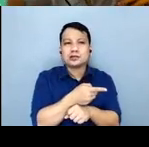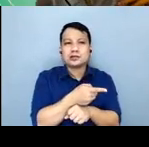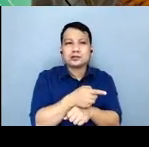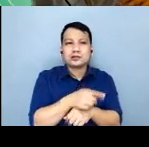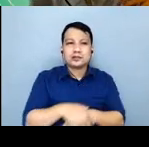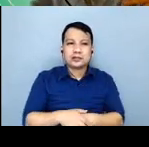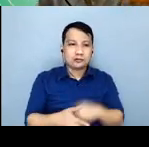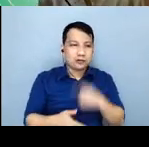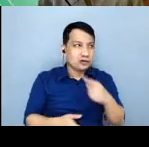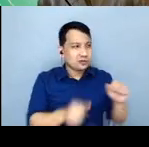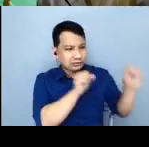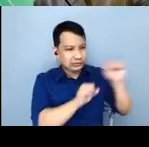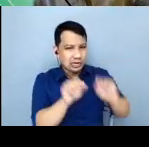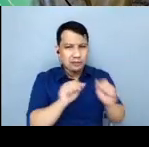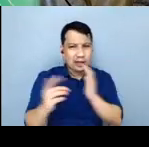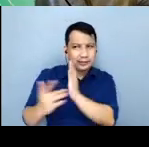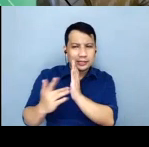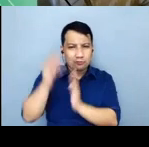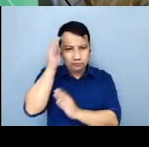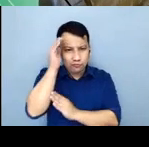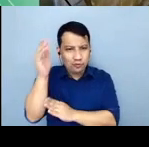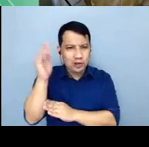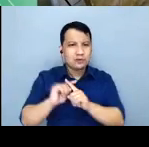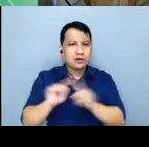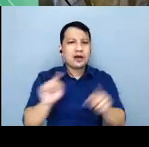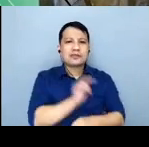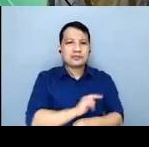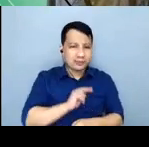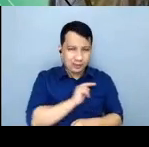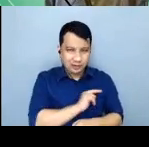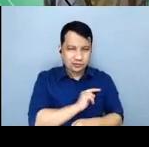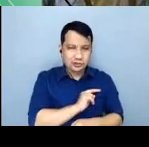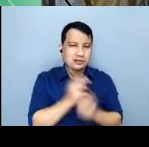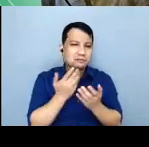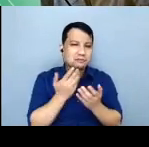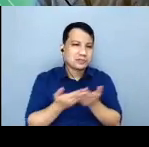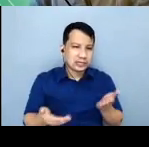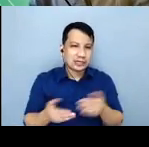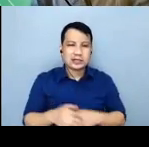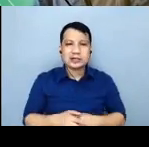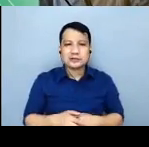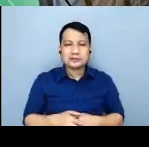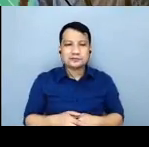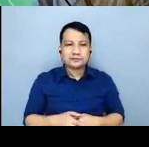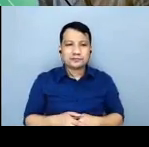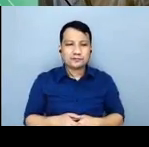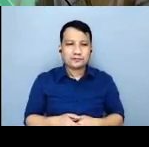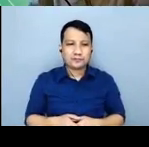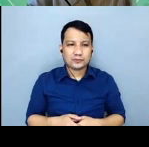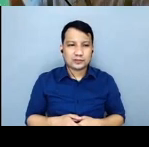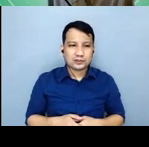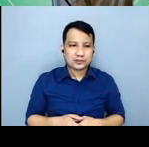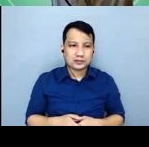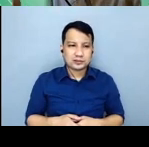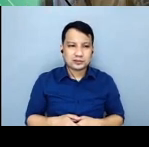science and like technological concepts with a very natural way of looking at the materials. And so again, this is meant to sort of break